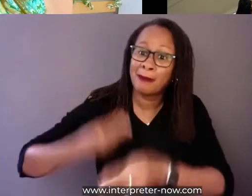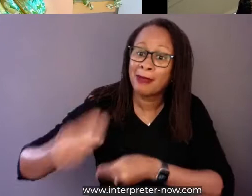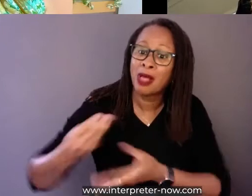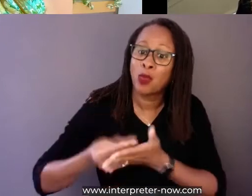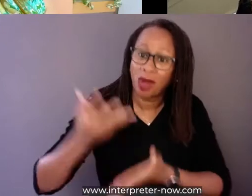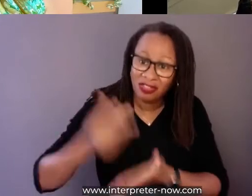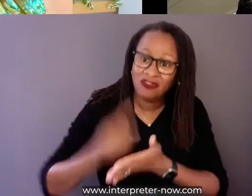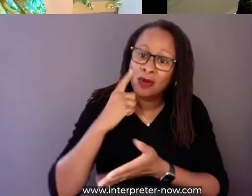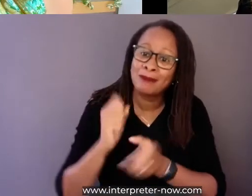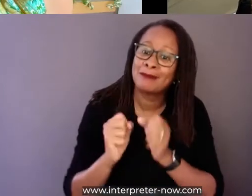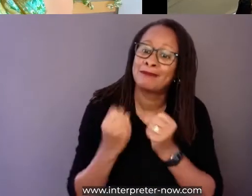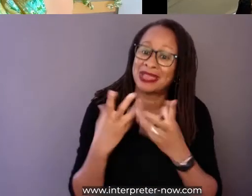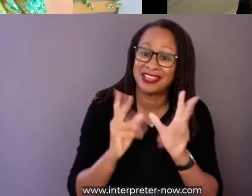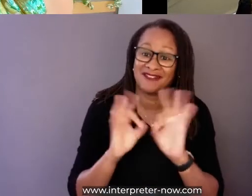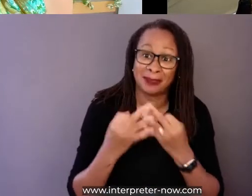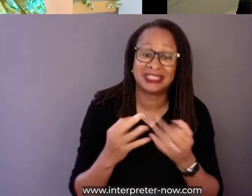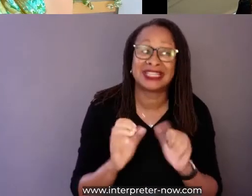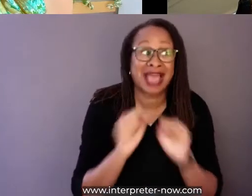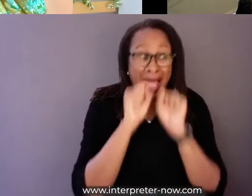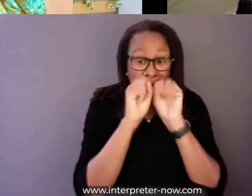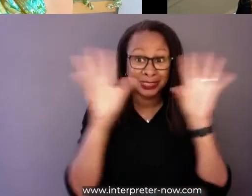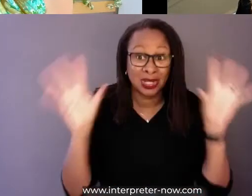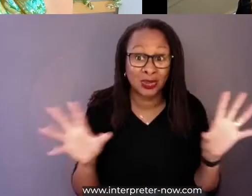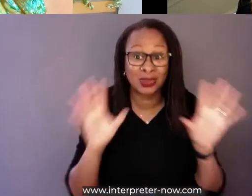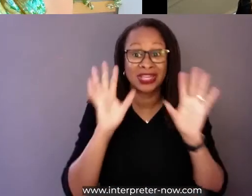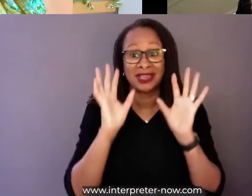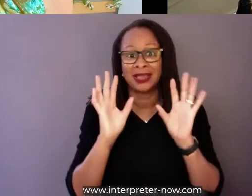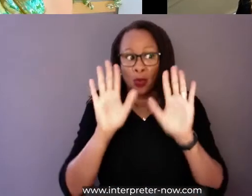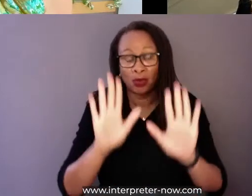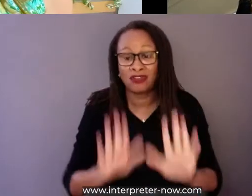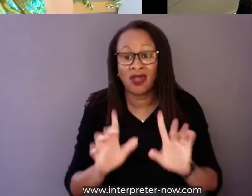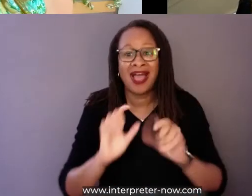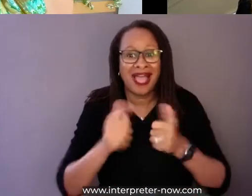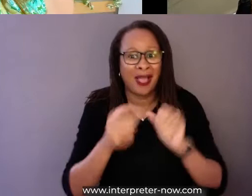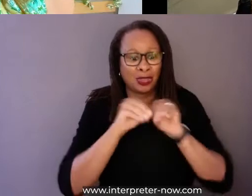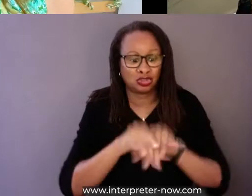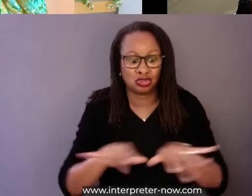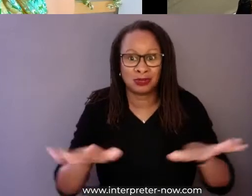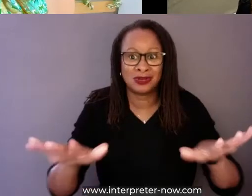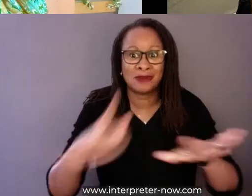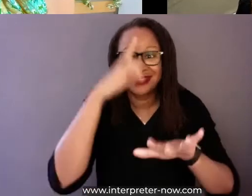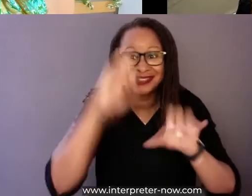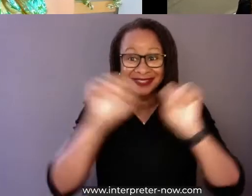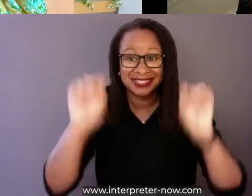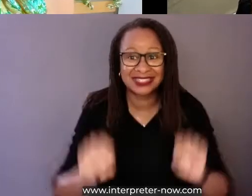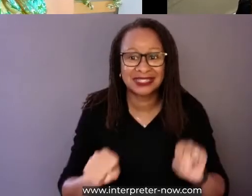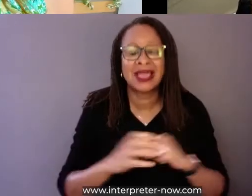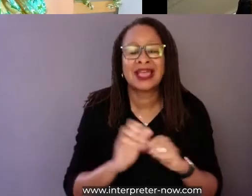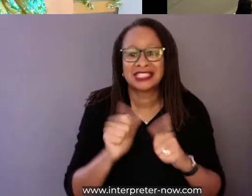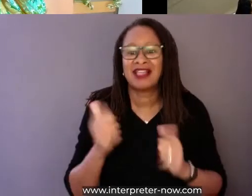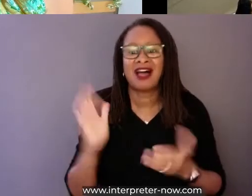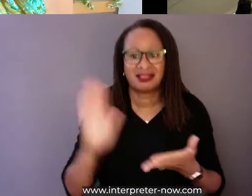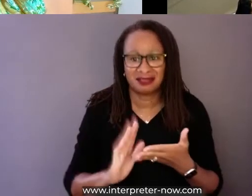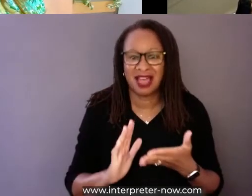is absolutely fantastic. Now, how that wealth has been distributed because of this system is a lot less